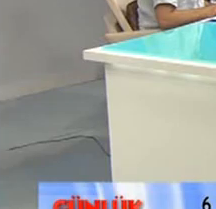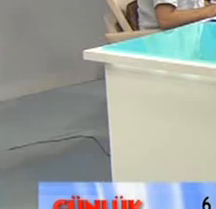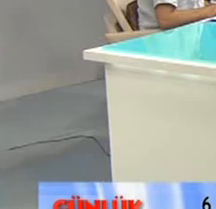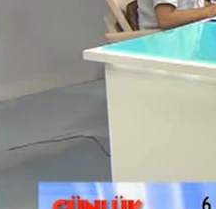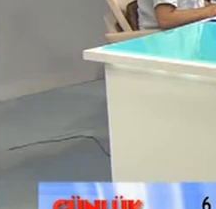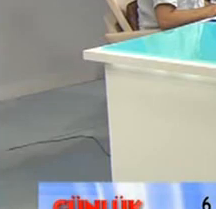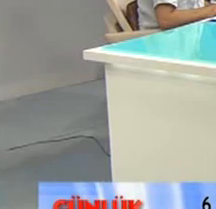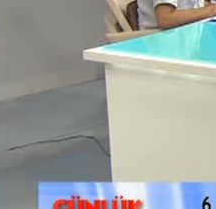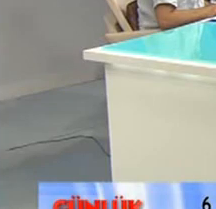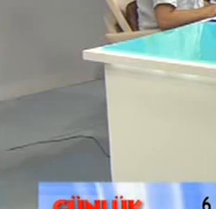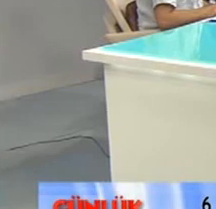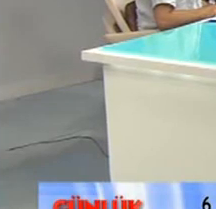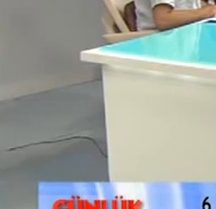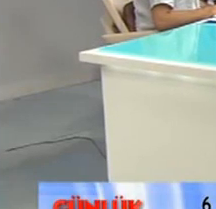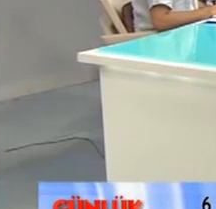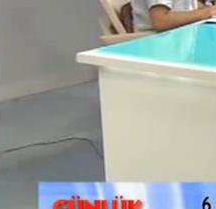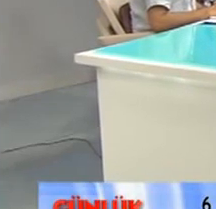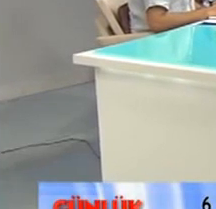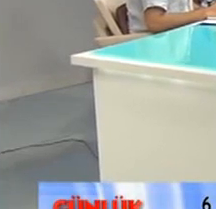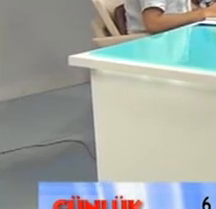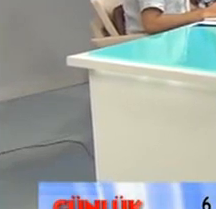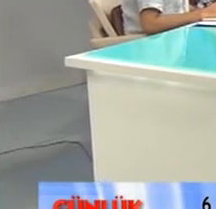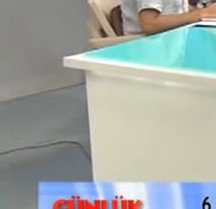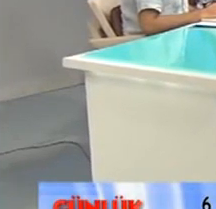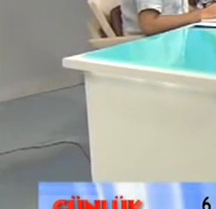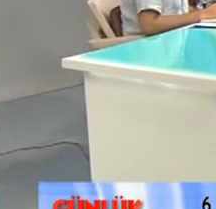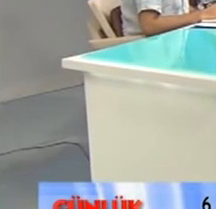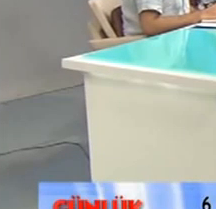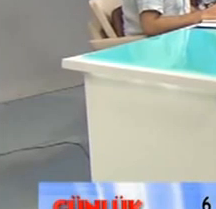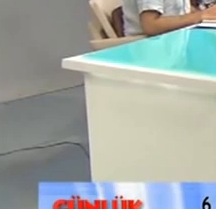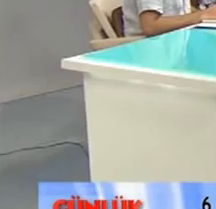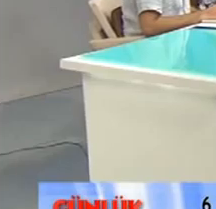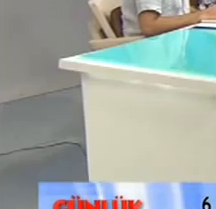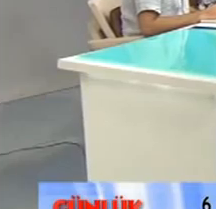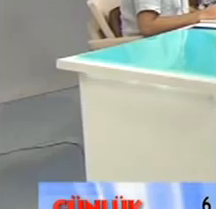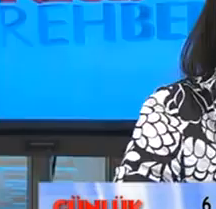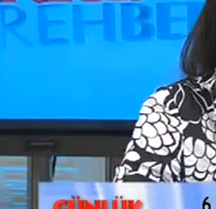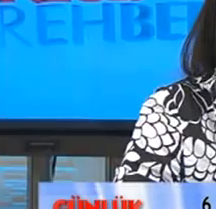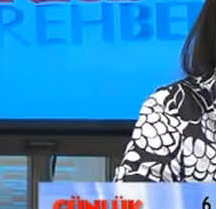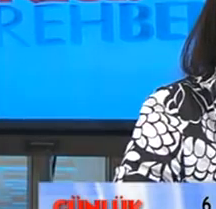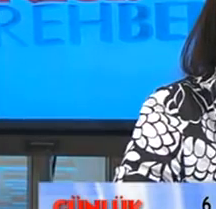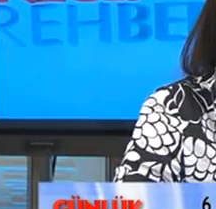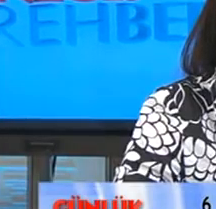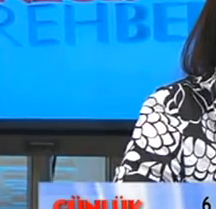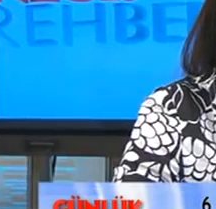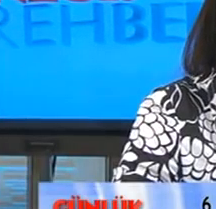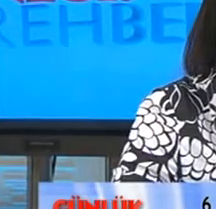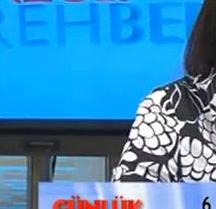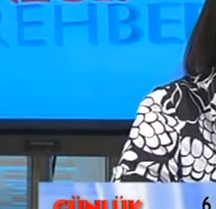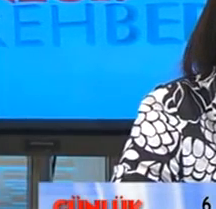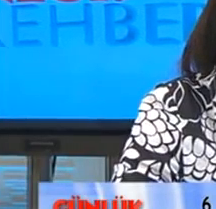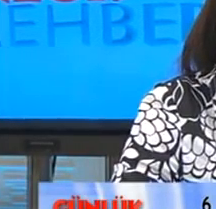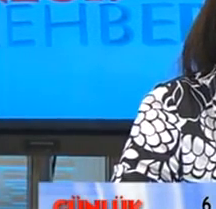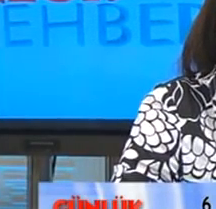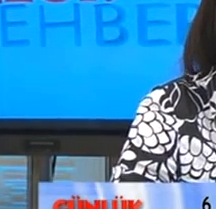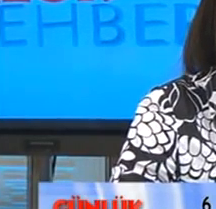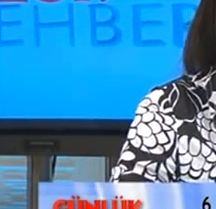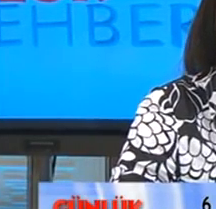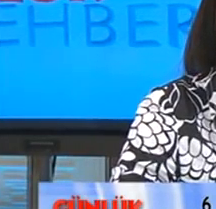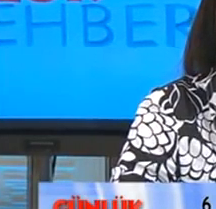We have it's all students kind of. Aha, yes, but advanced graduate students, and we have